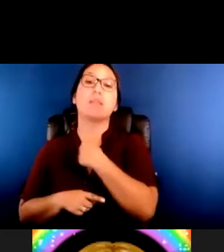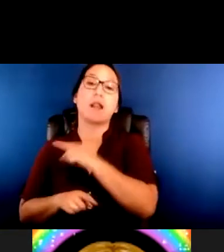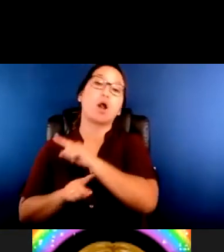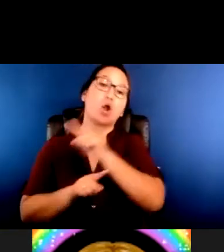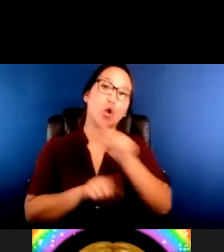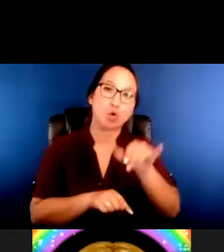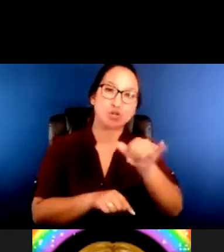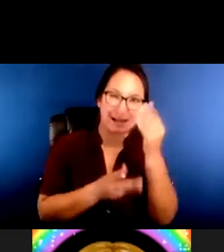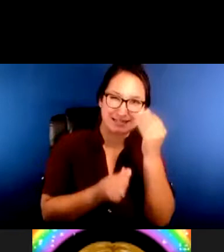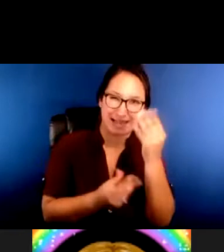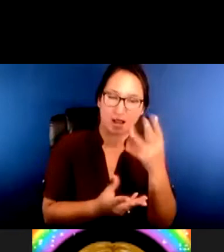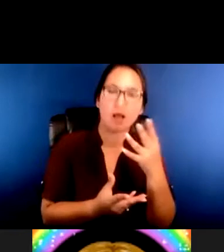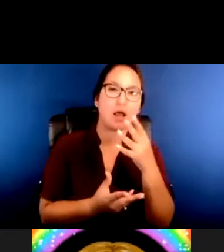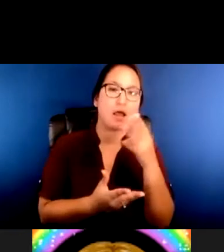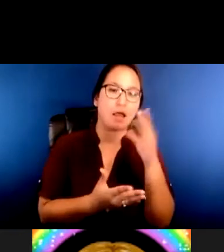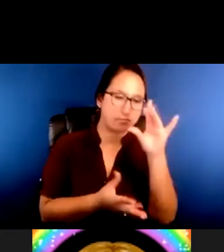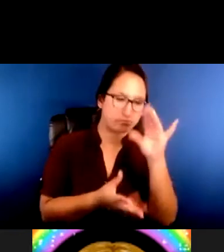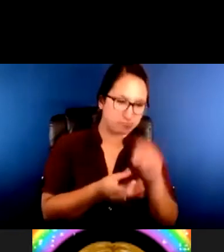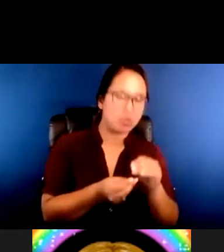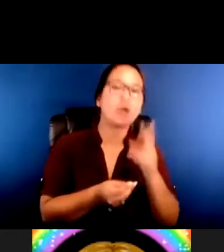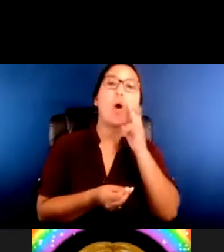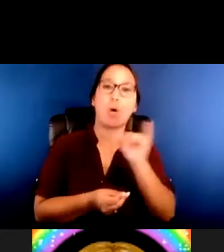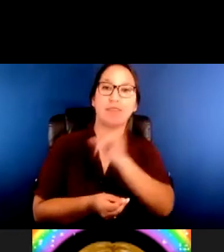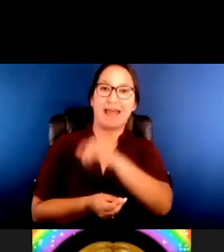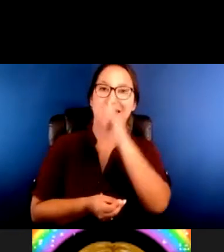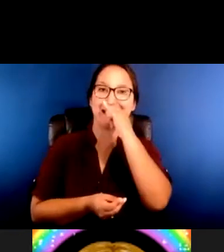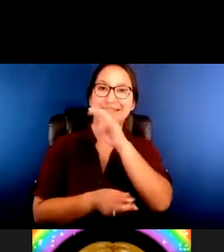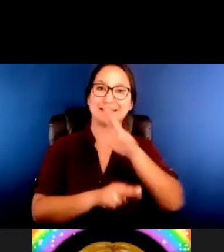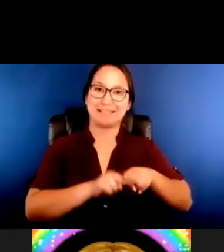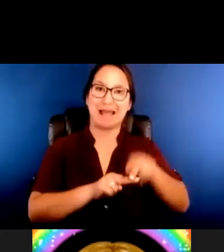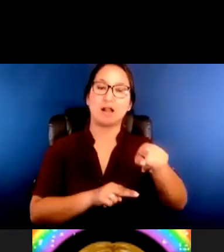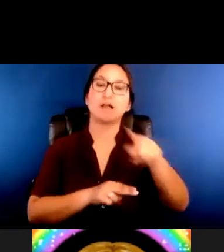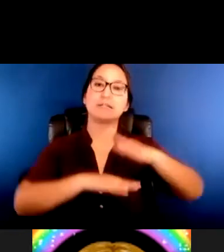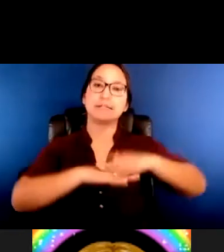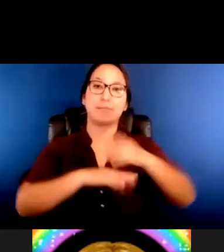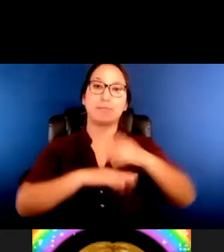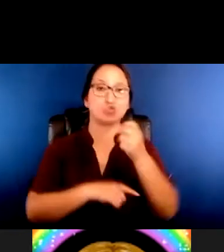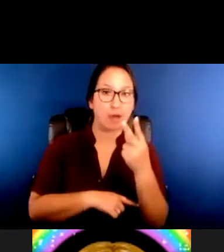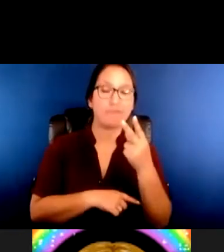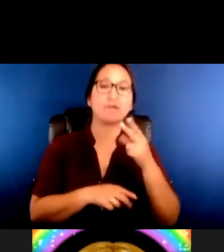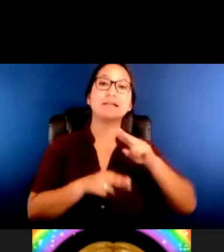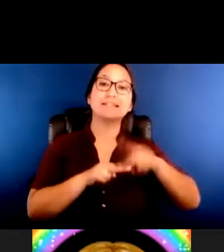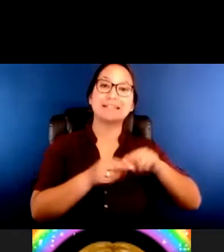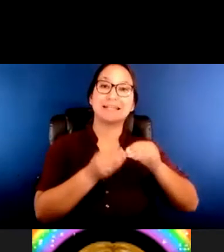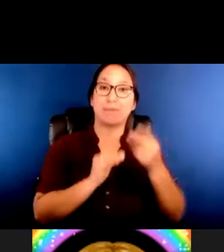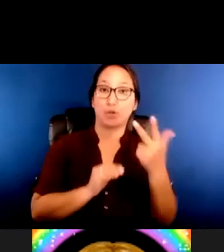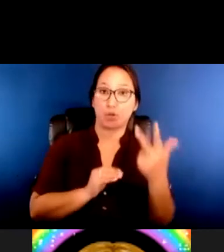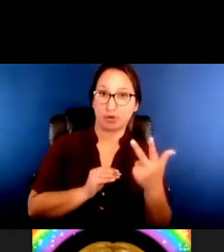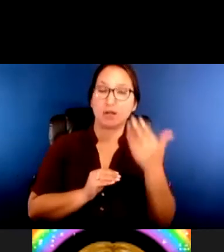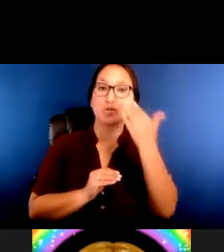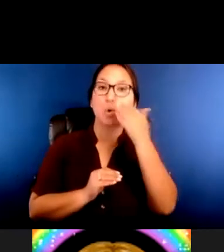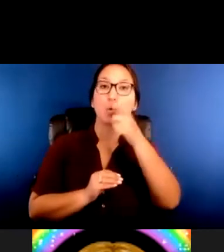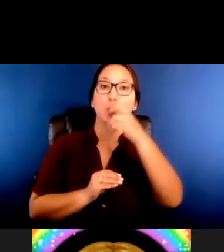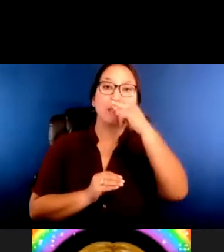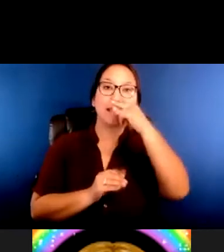total and say, okay, this kid sat at table 12 at seat 3, and then I know the potential kids that would be within that 6 feet radius of that student.